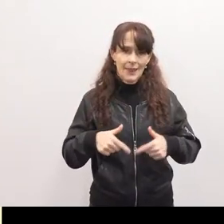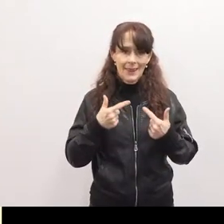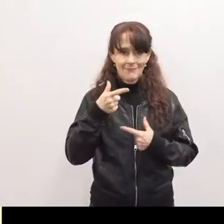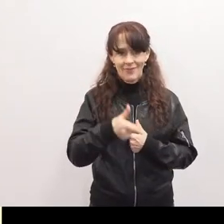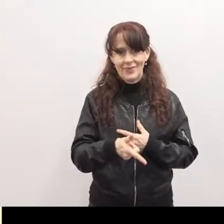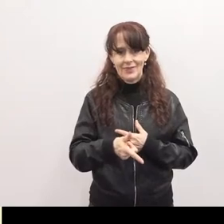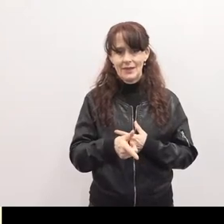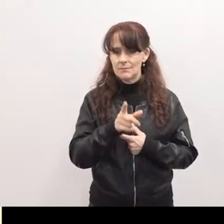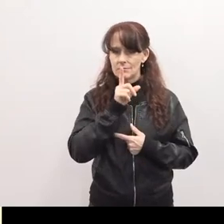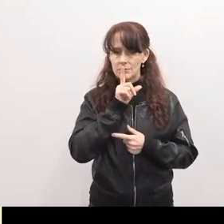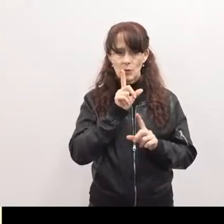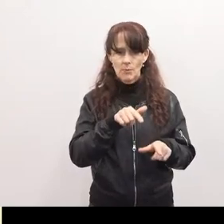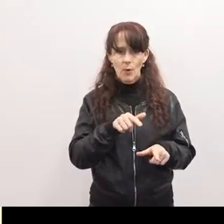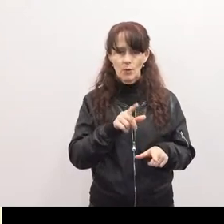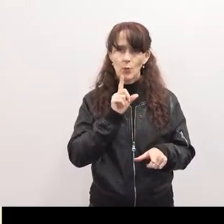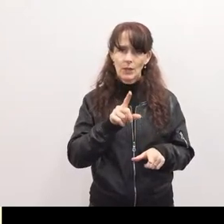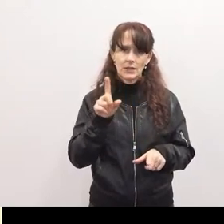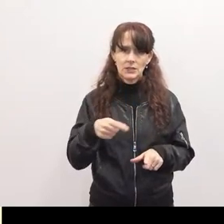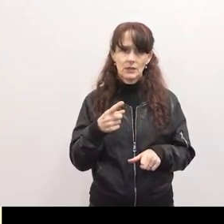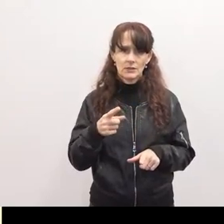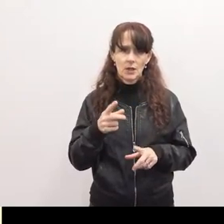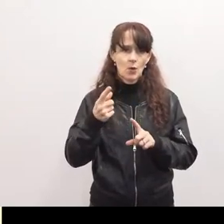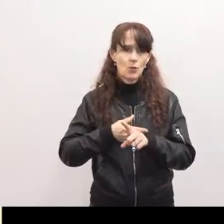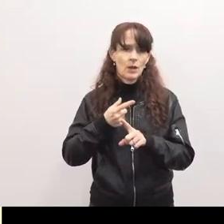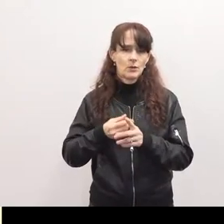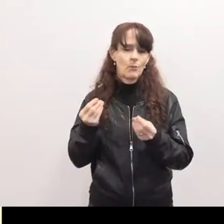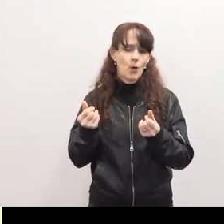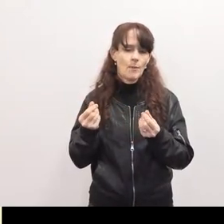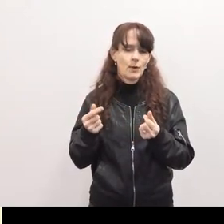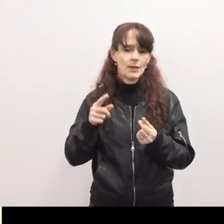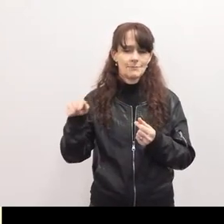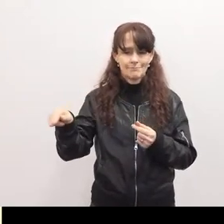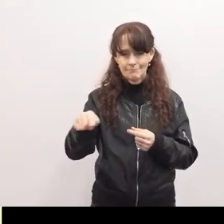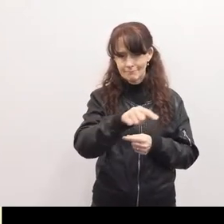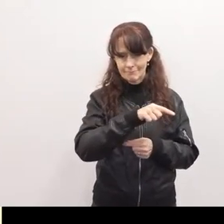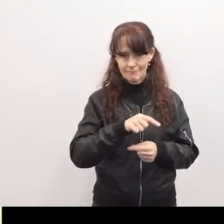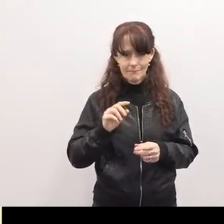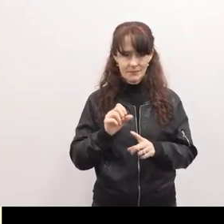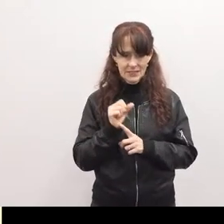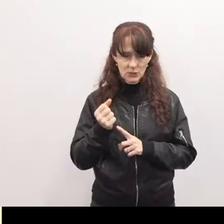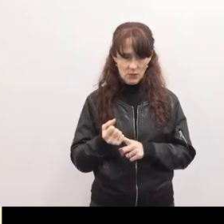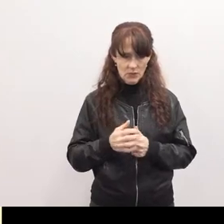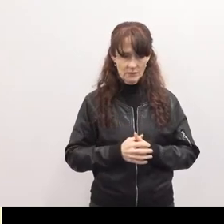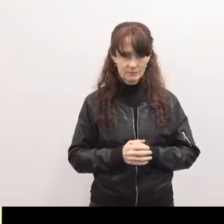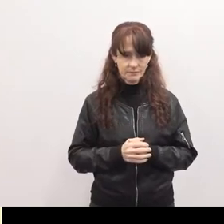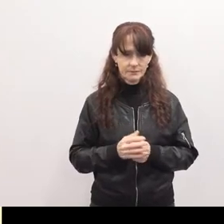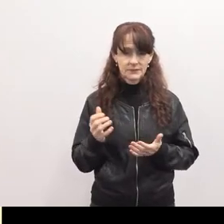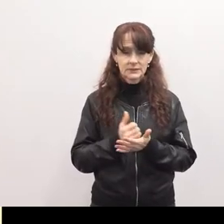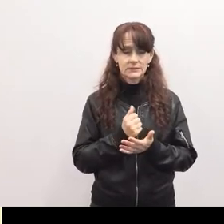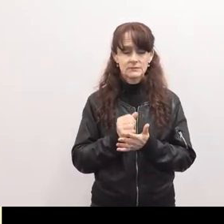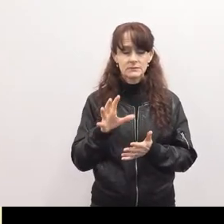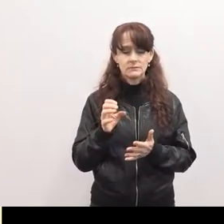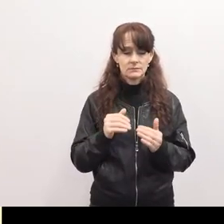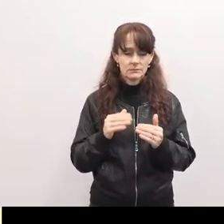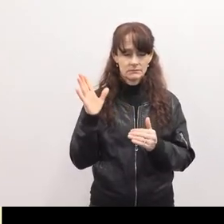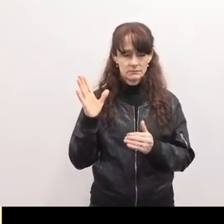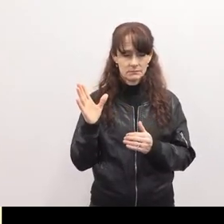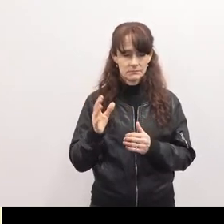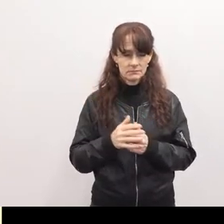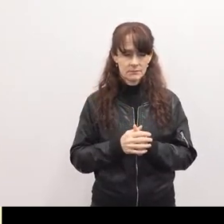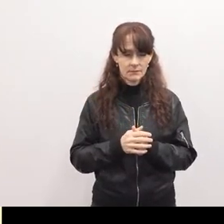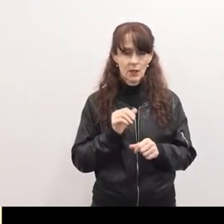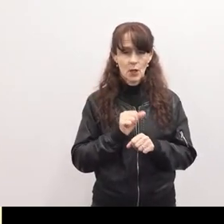you don't have to report that. You're really just reporting rental property in that situation. Income of $500 or more,